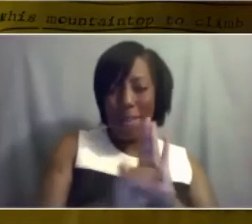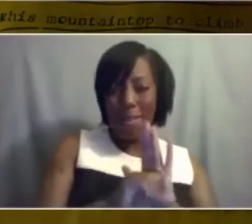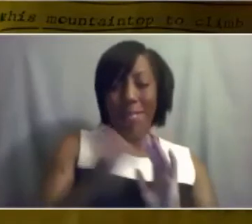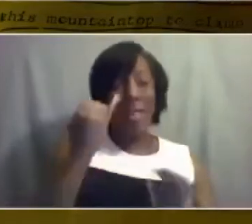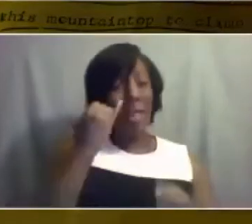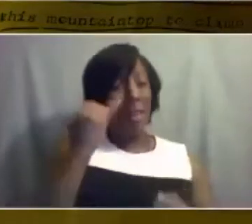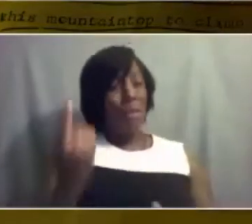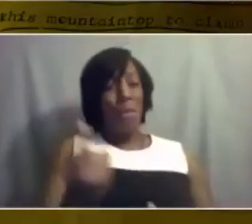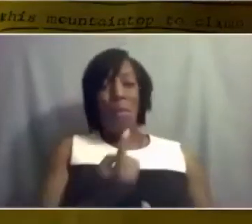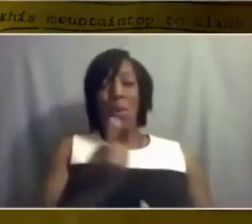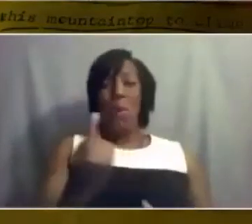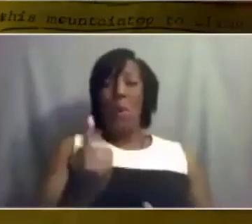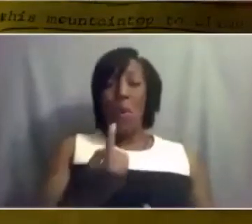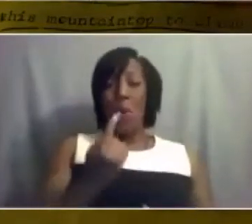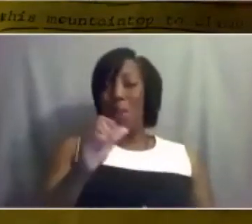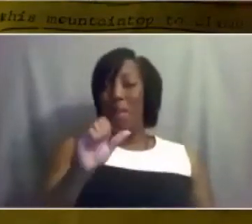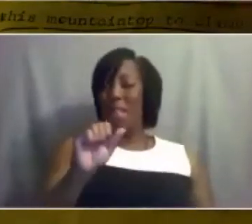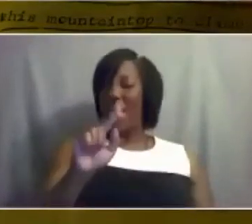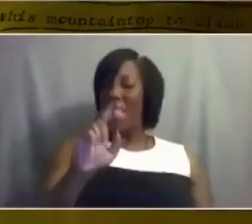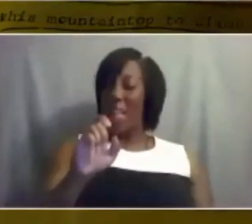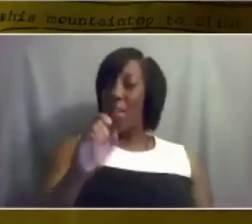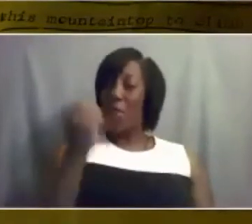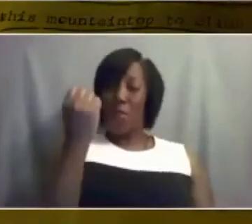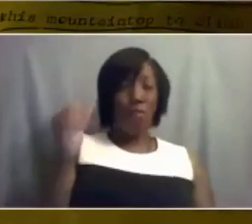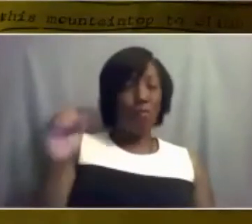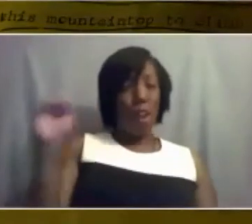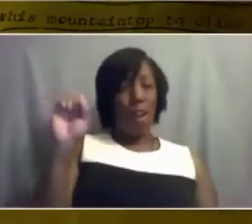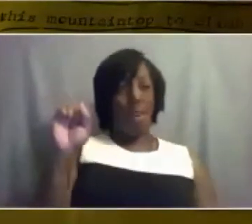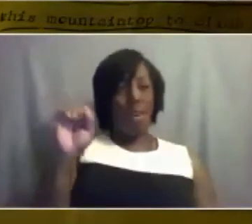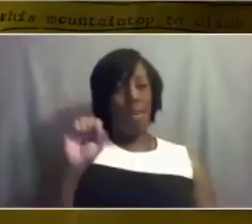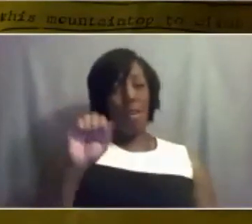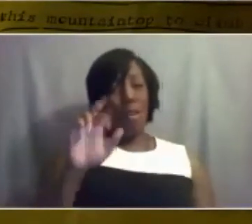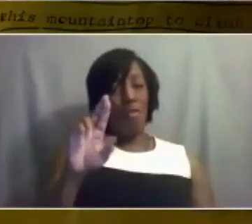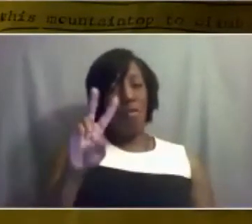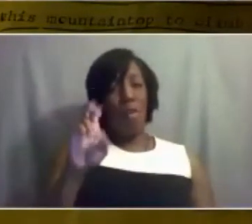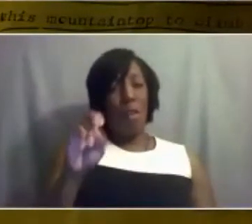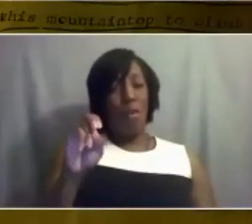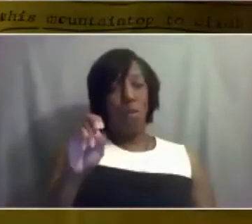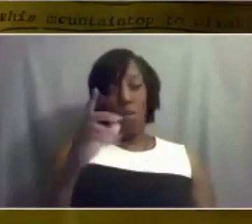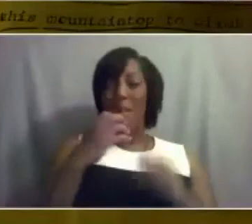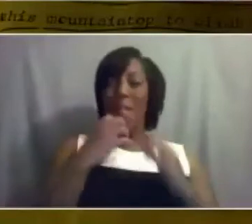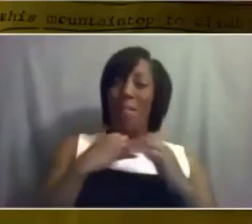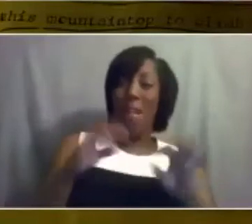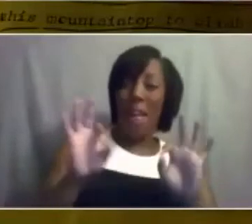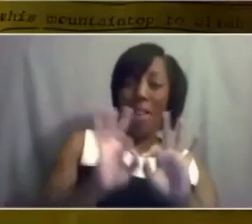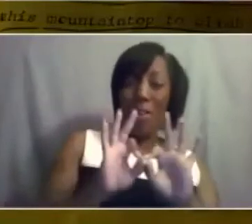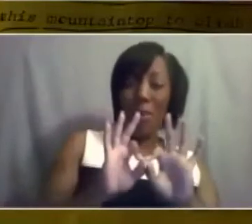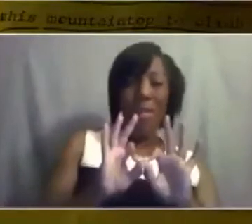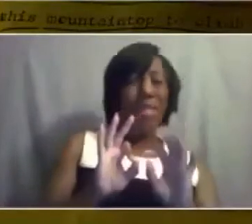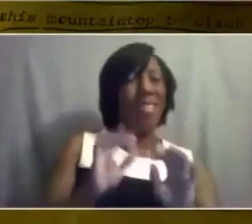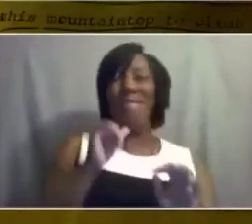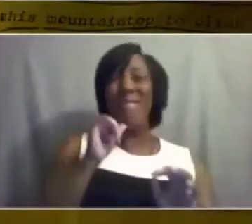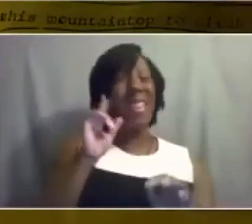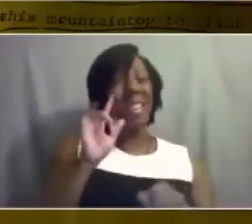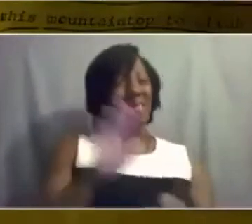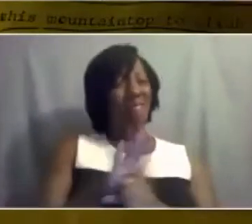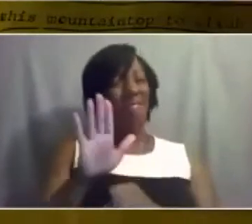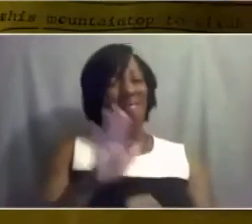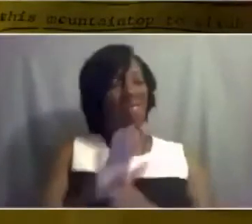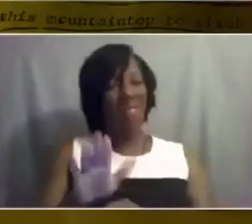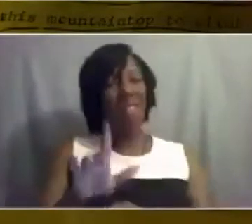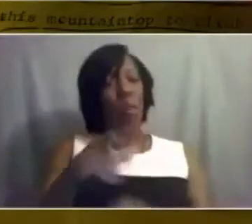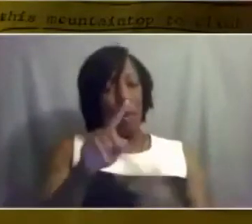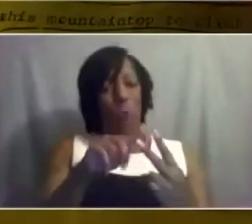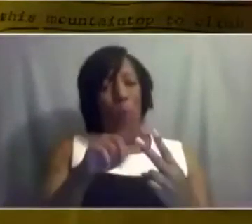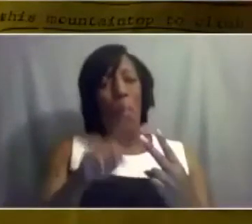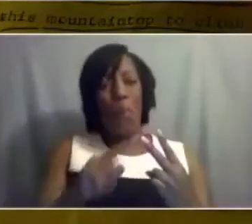if we only settle for a radical revolution of values, I fear that will not a world save. We need to do both,